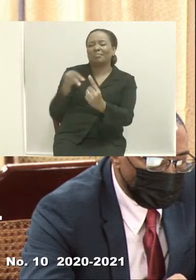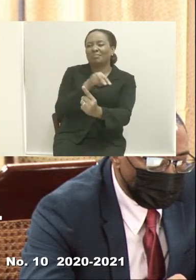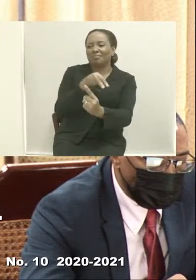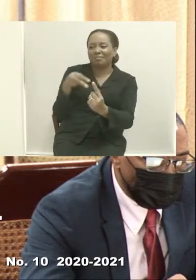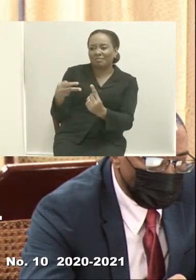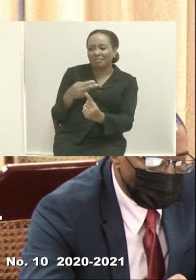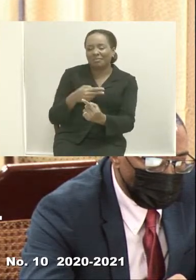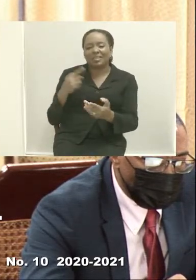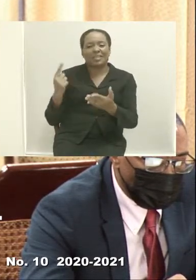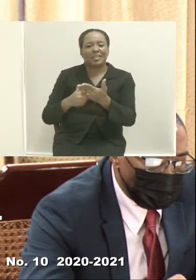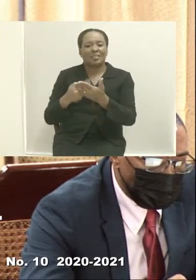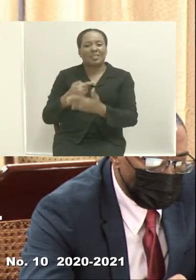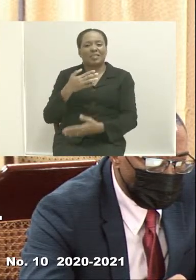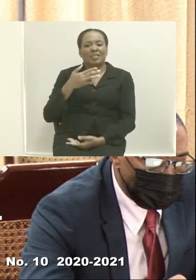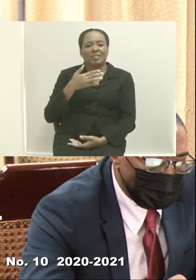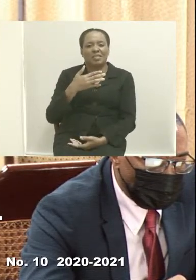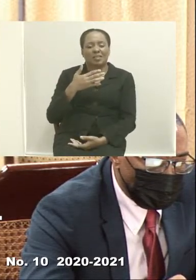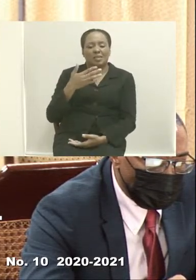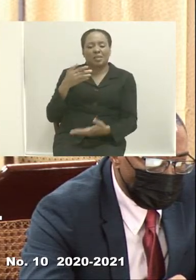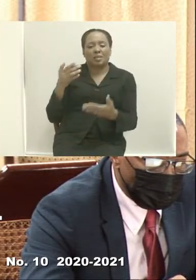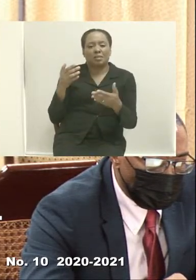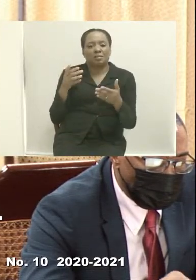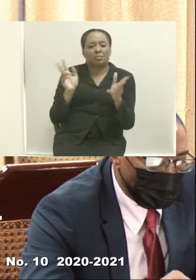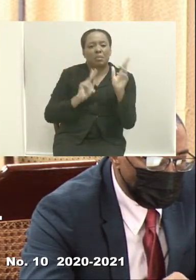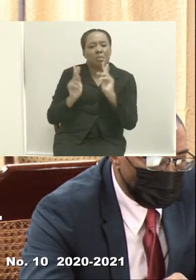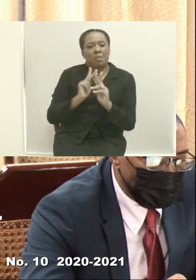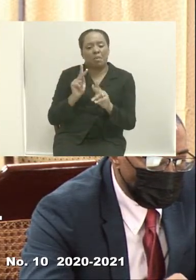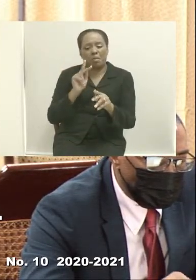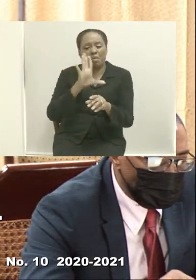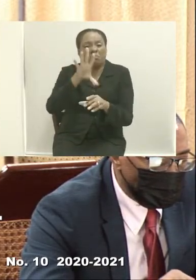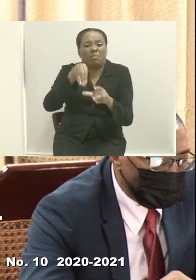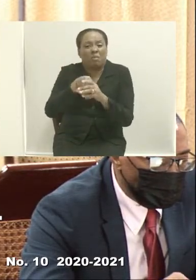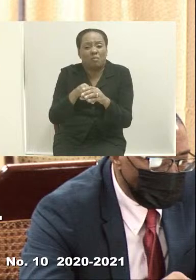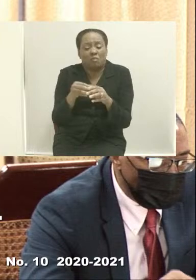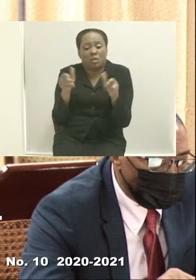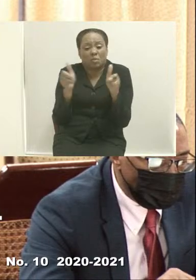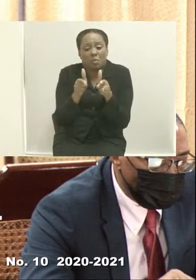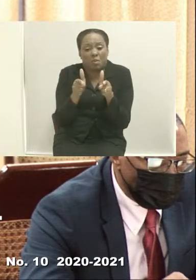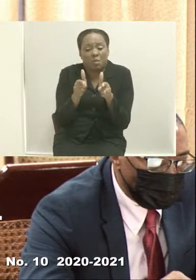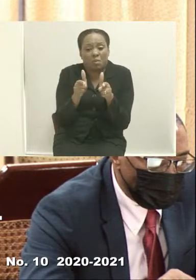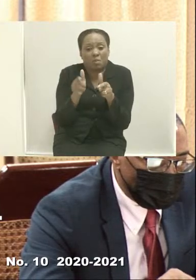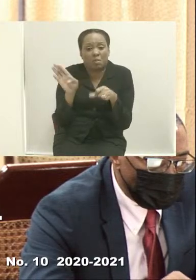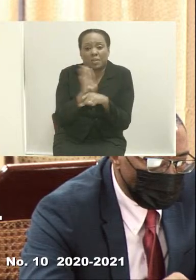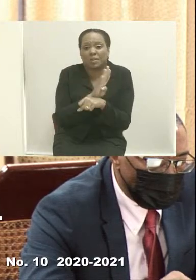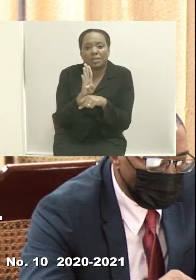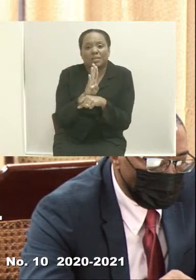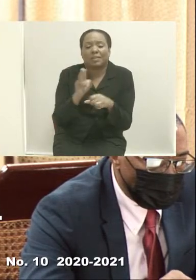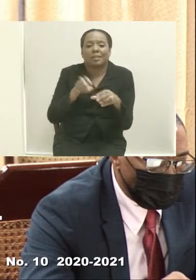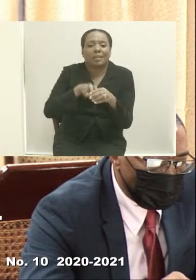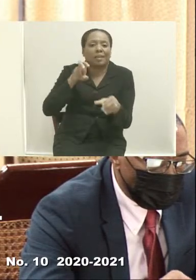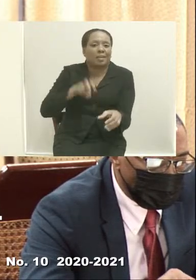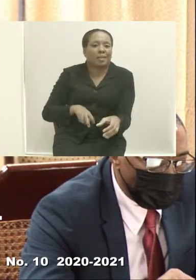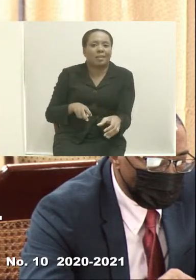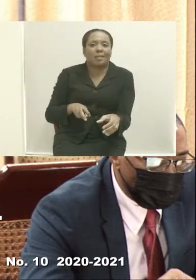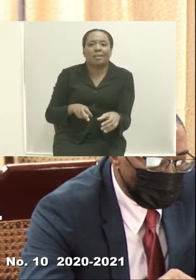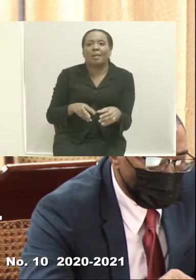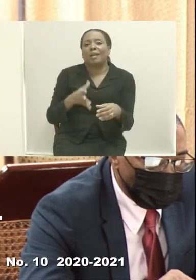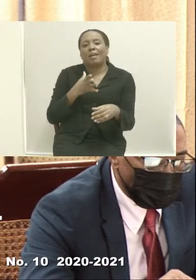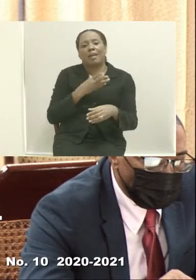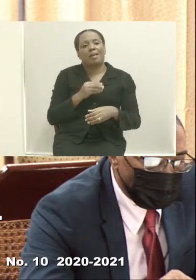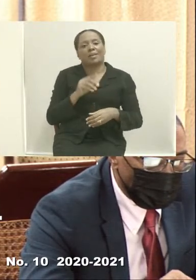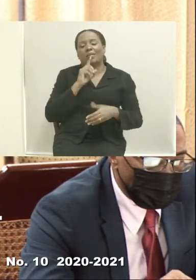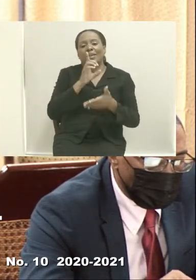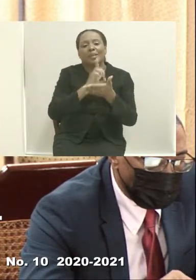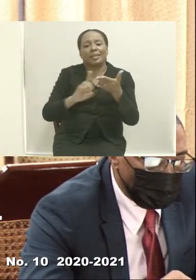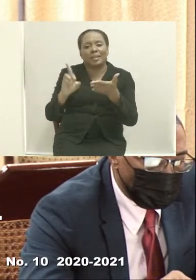table, small business people, and the benefits are shared in a discriminatory fashion among those who are